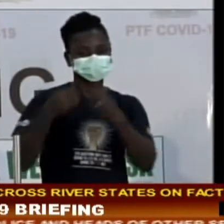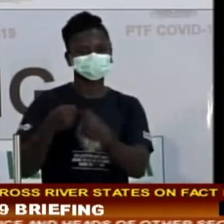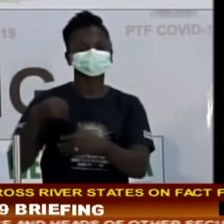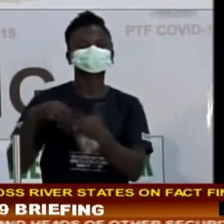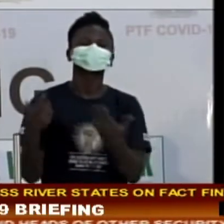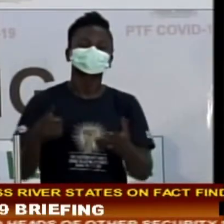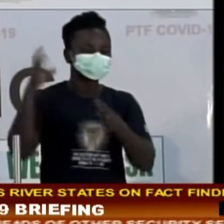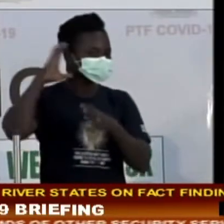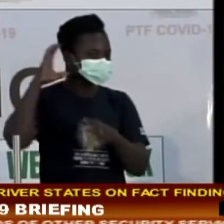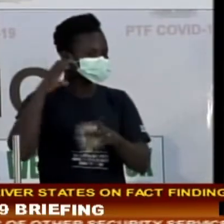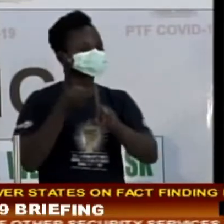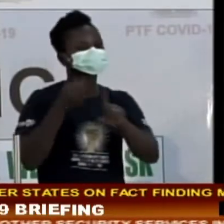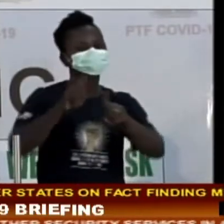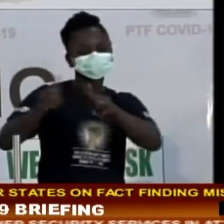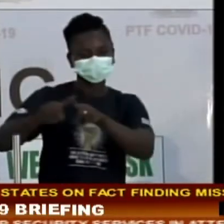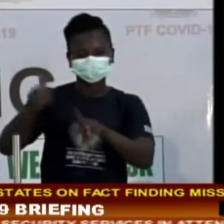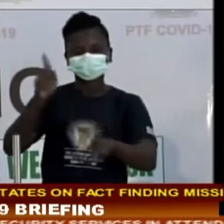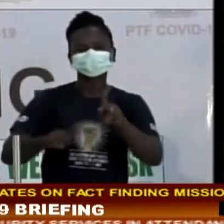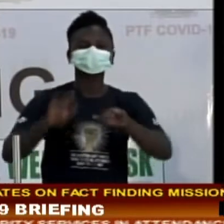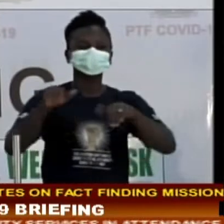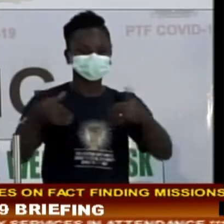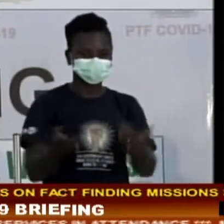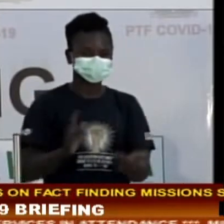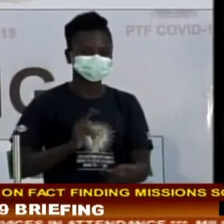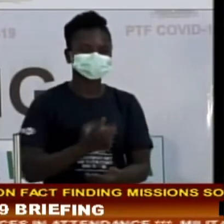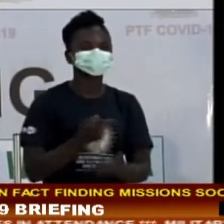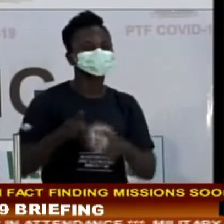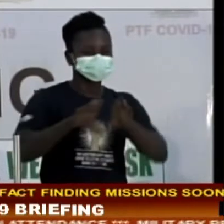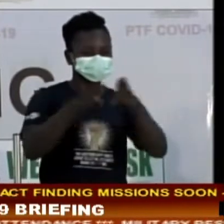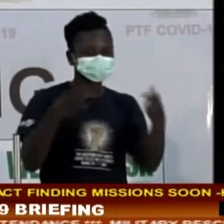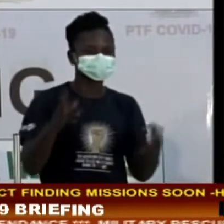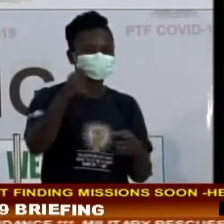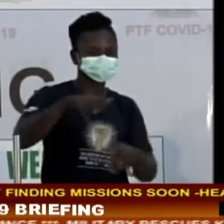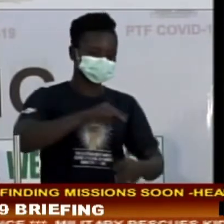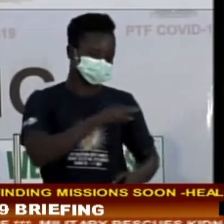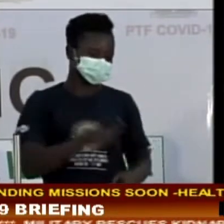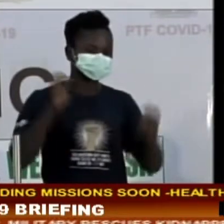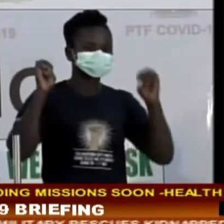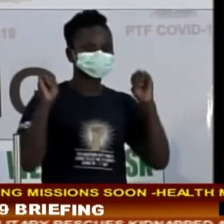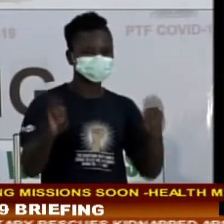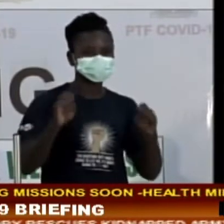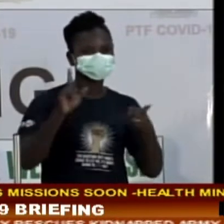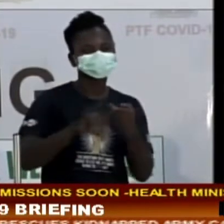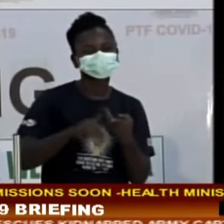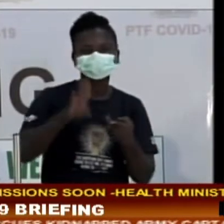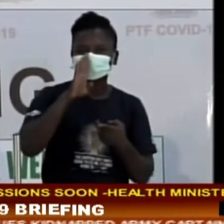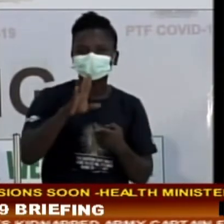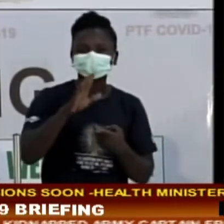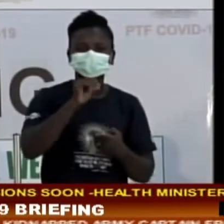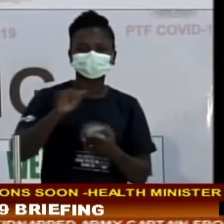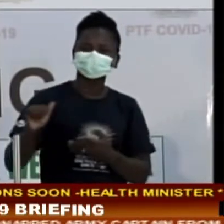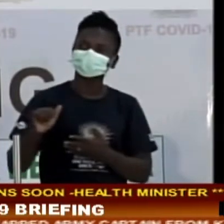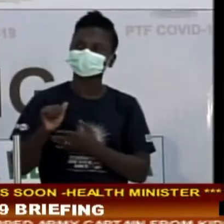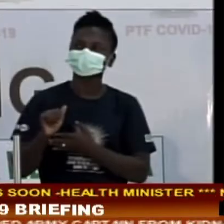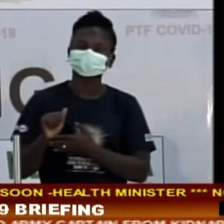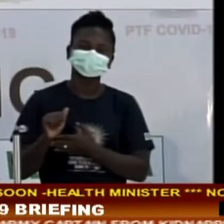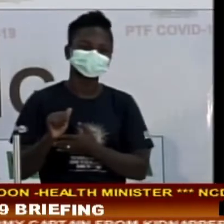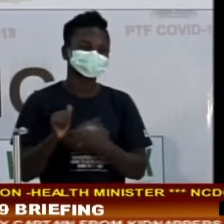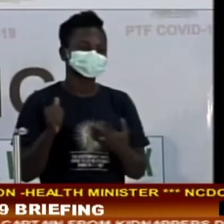to supply us we're also opening up the Ministry of Education to to be a conduit with